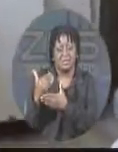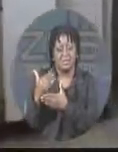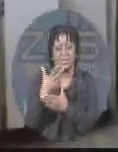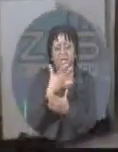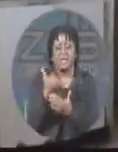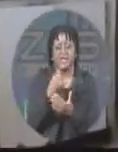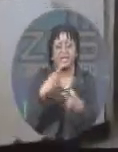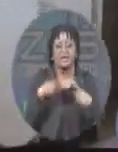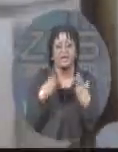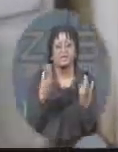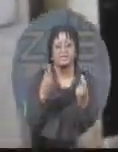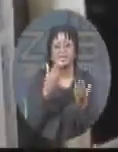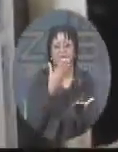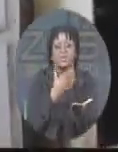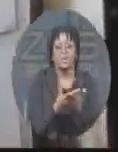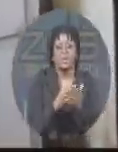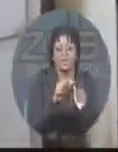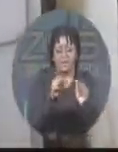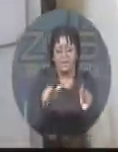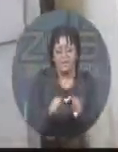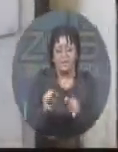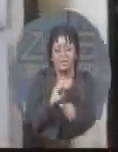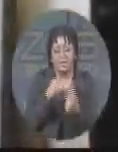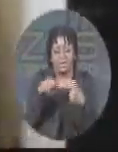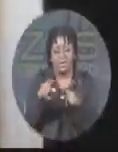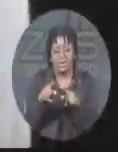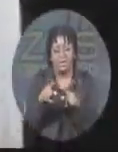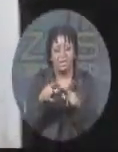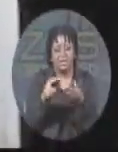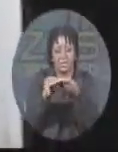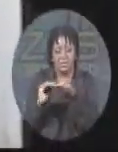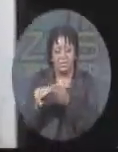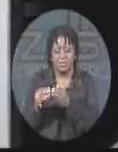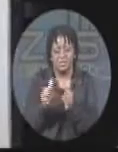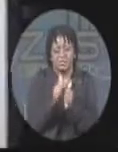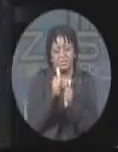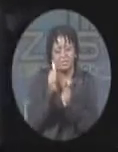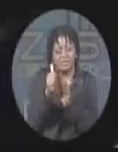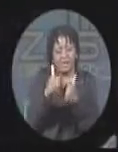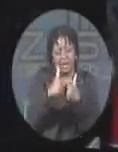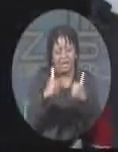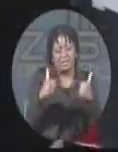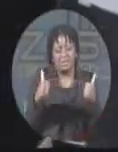I went, the community is far apart of each other, and